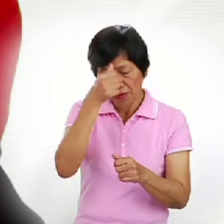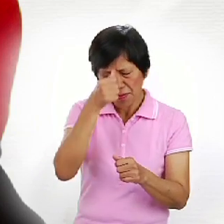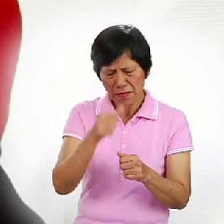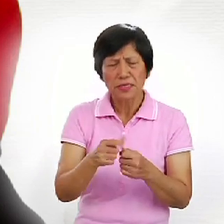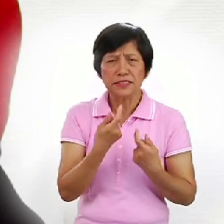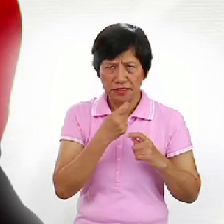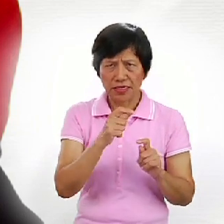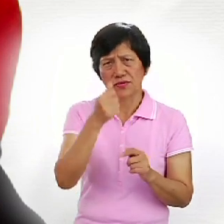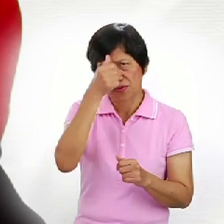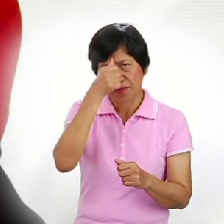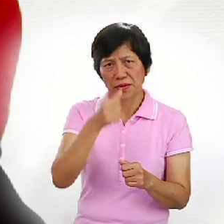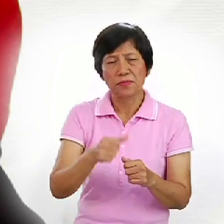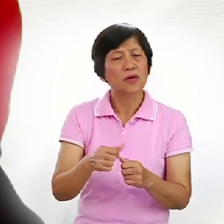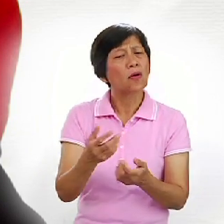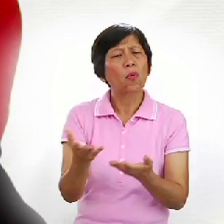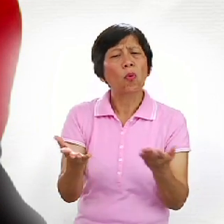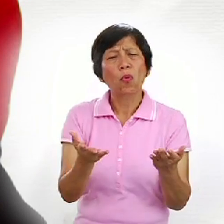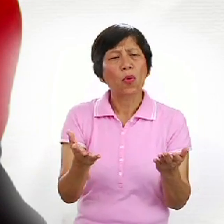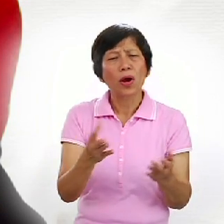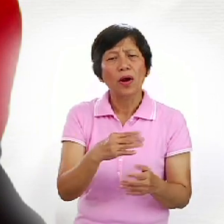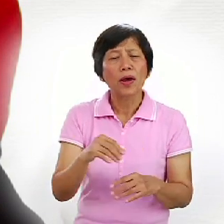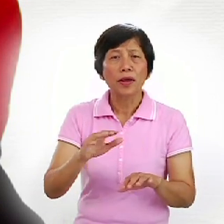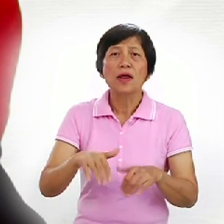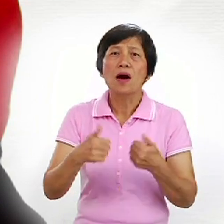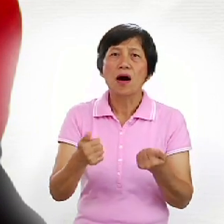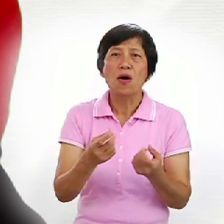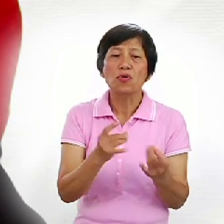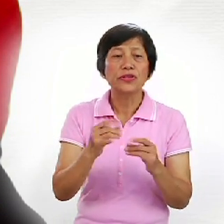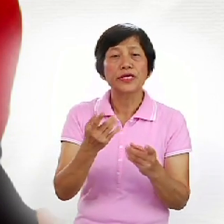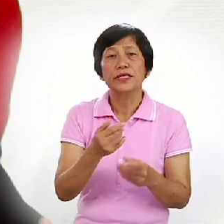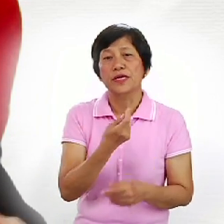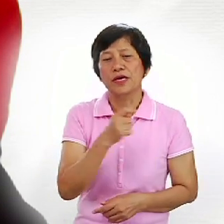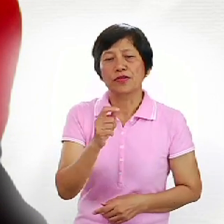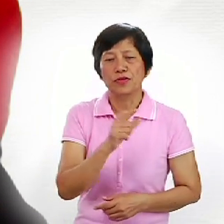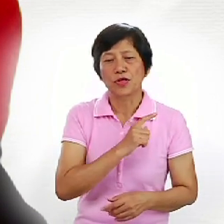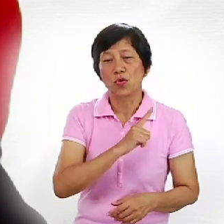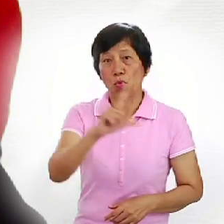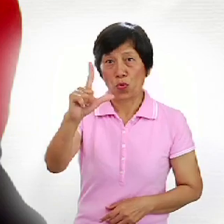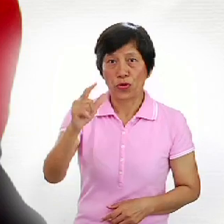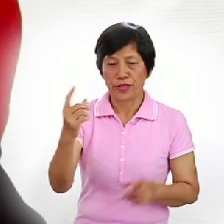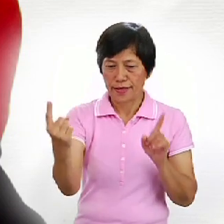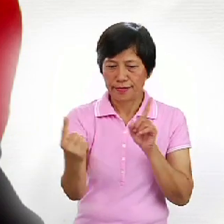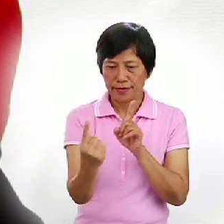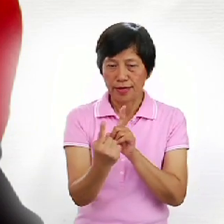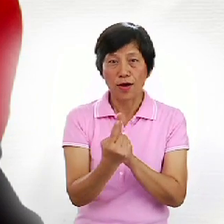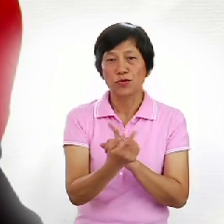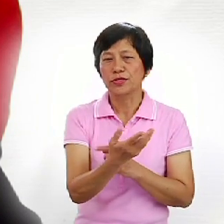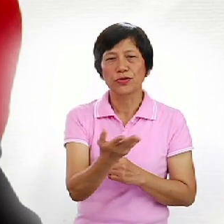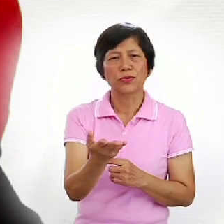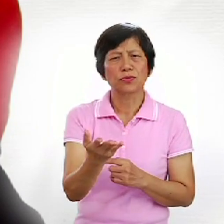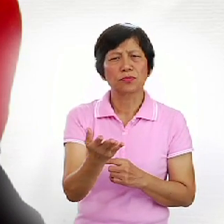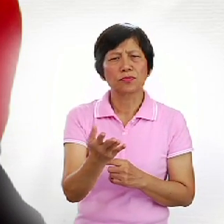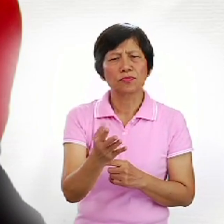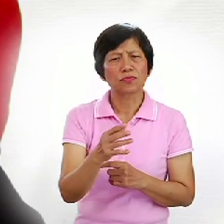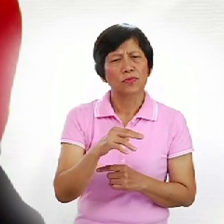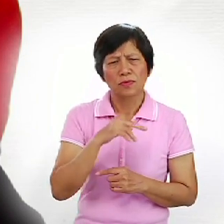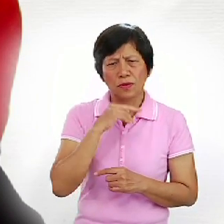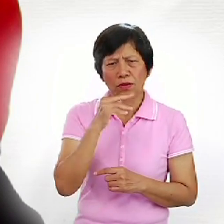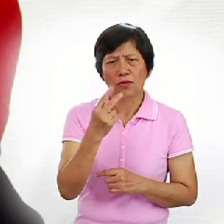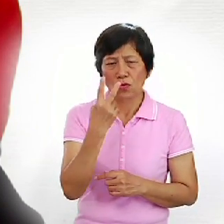remember, where and how did the Lord encounter you? Don't look, as I